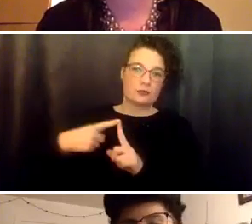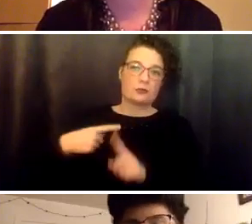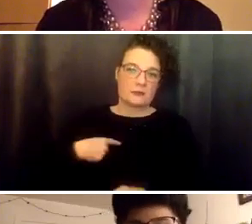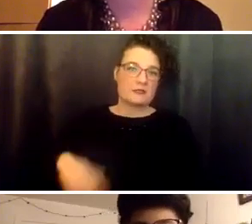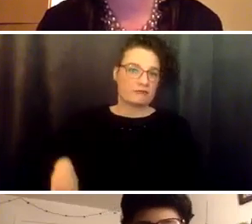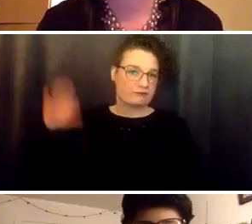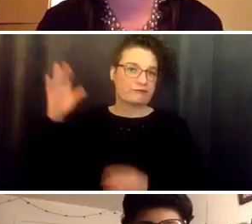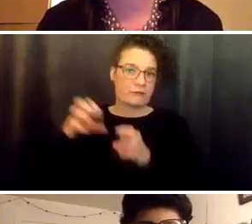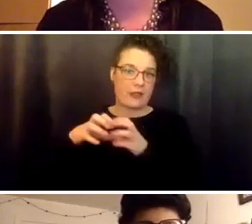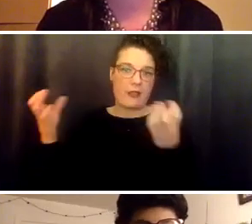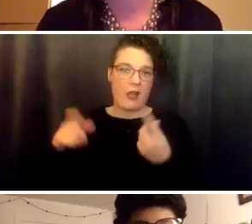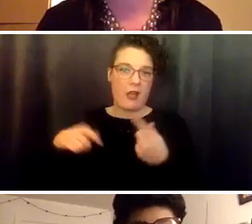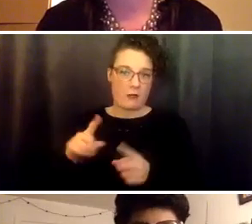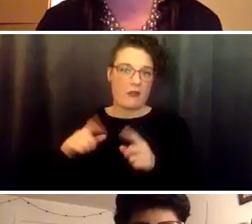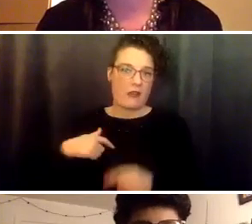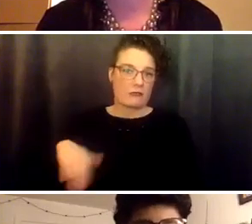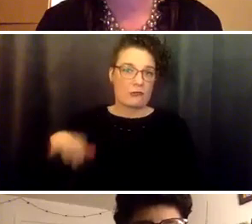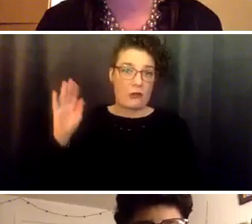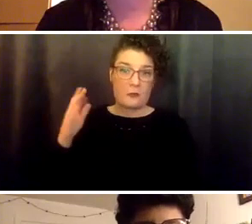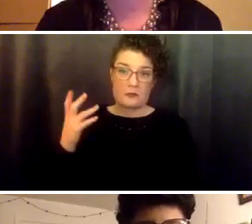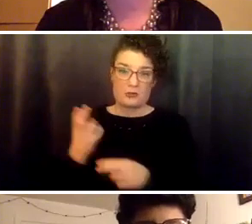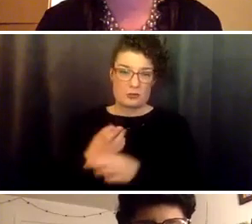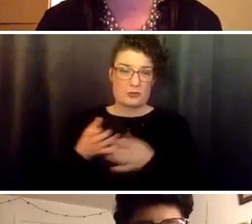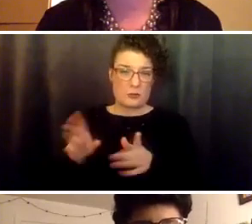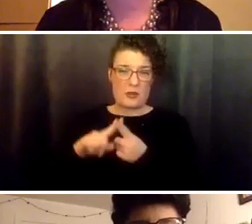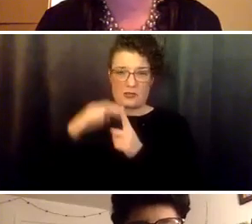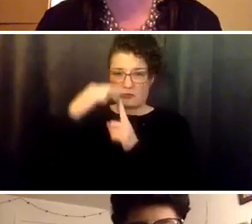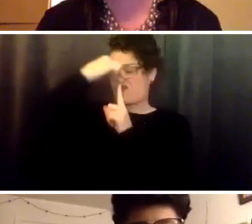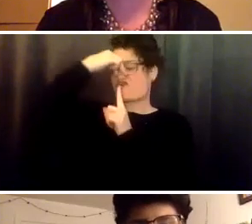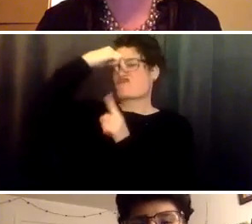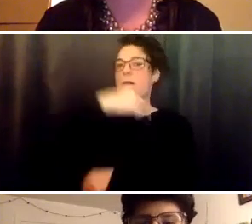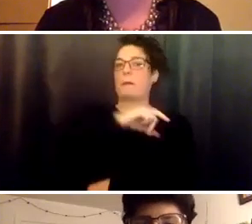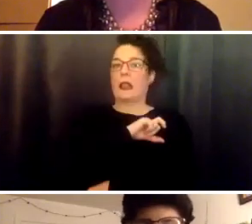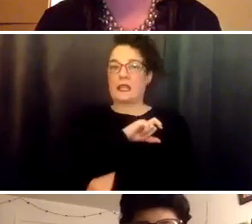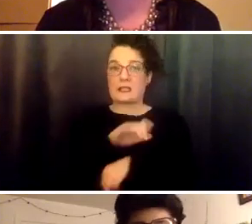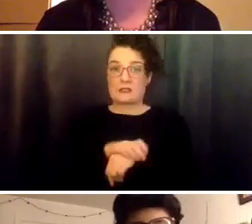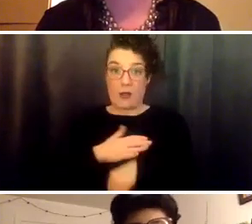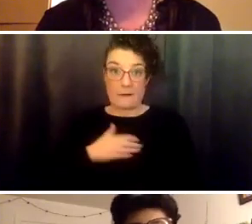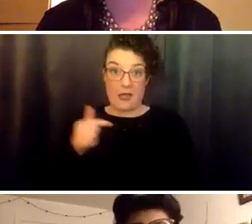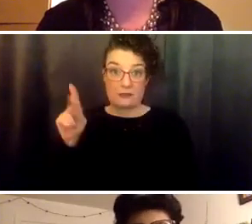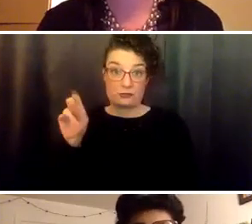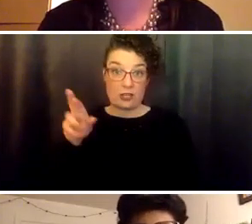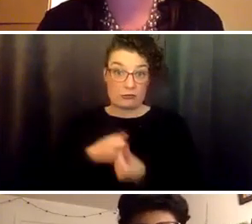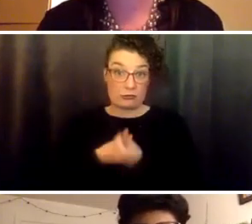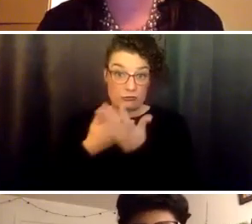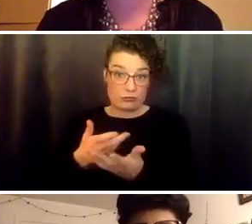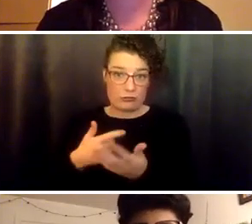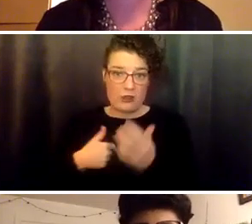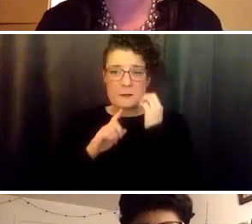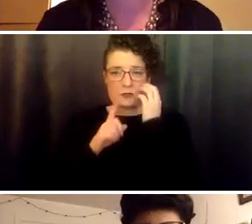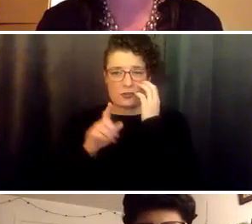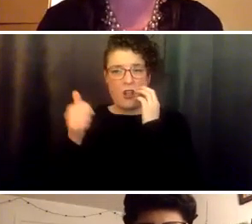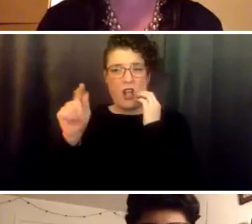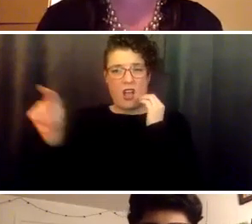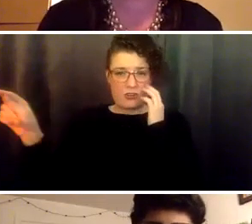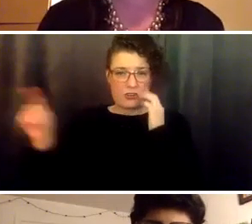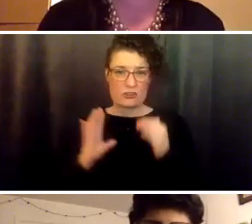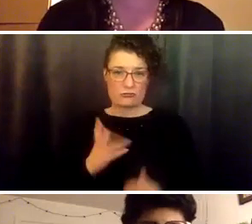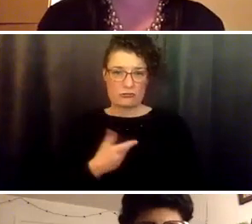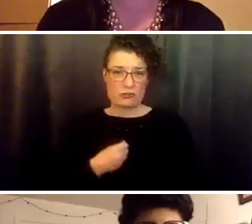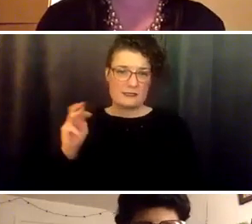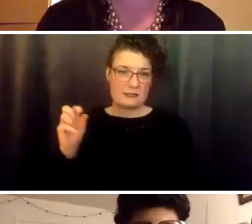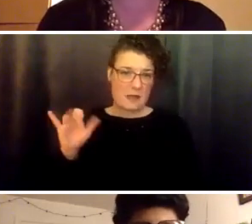very commonly to police my gender. And I'm sure that other folks, right, other trans mask